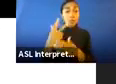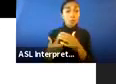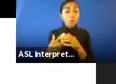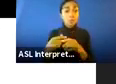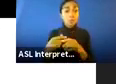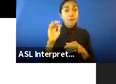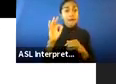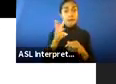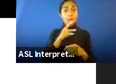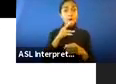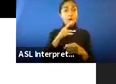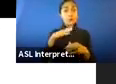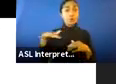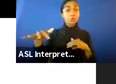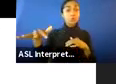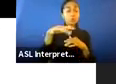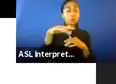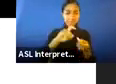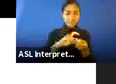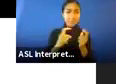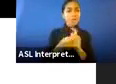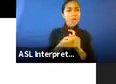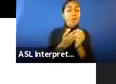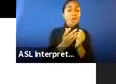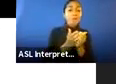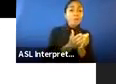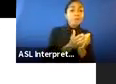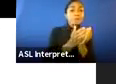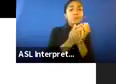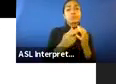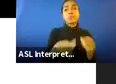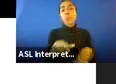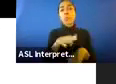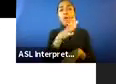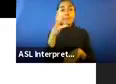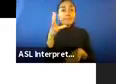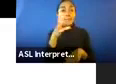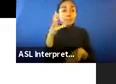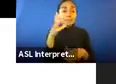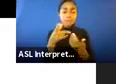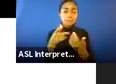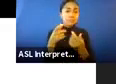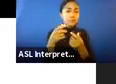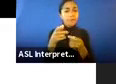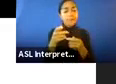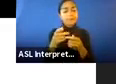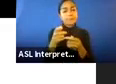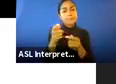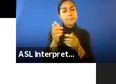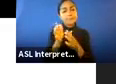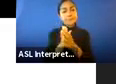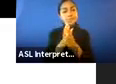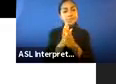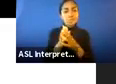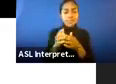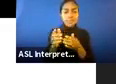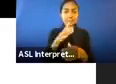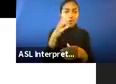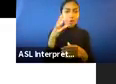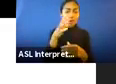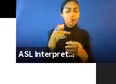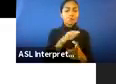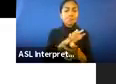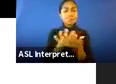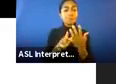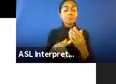farms, shipping routes, subsea mines, or some other projects. And 3/4 of all our rivers and lakes